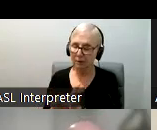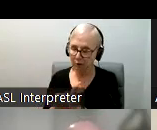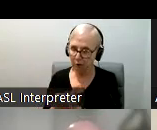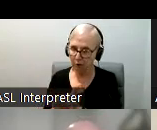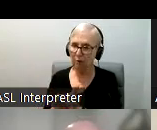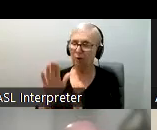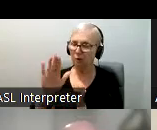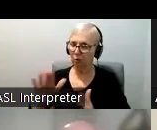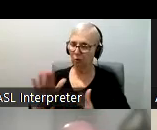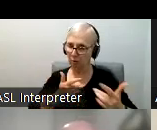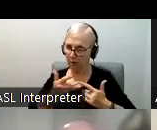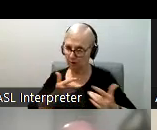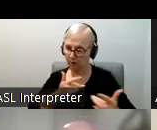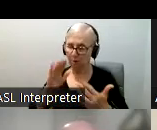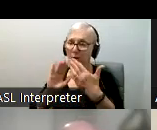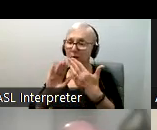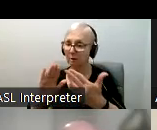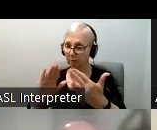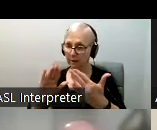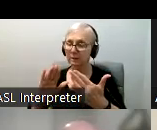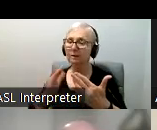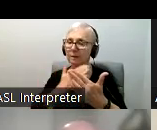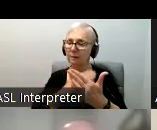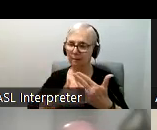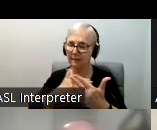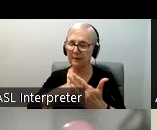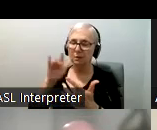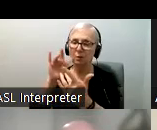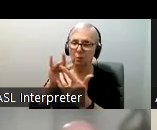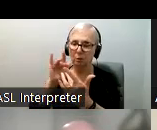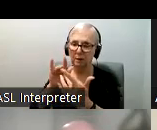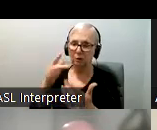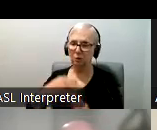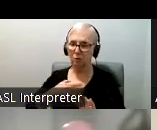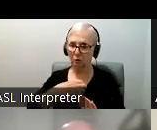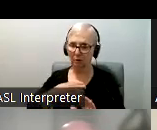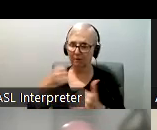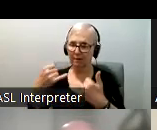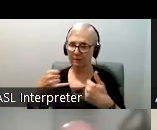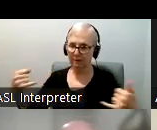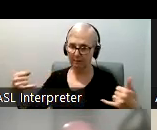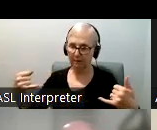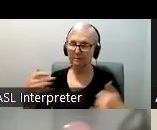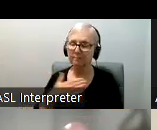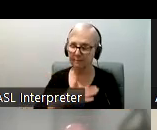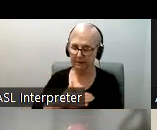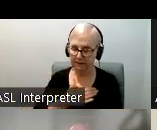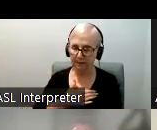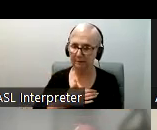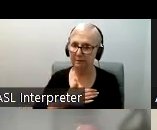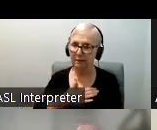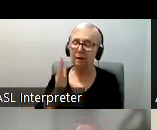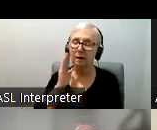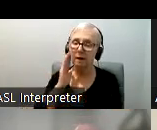your concerns are addressed. So we are asking, please reach out to our grievance line. Oh my God. I